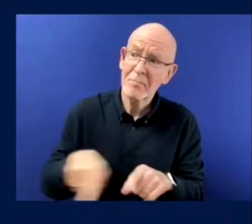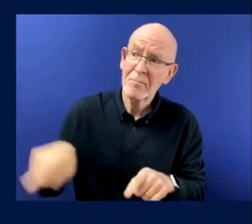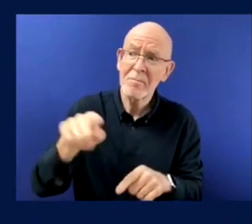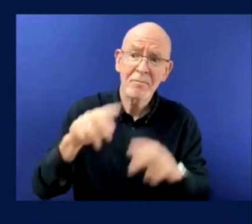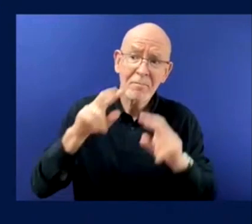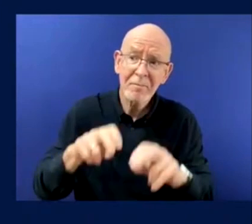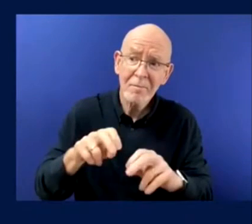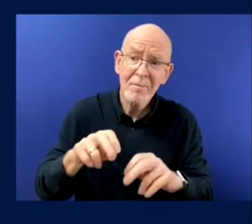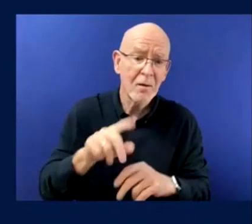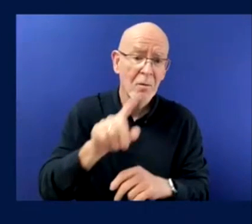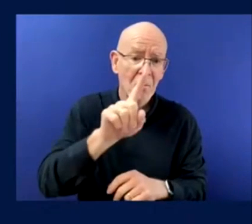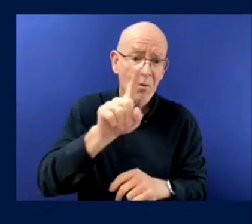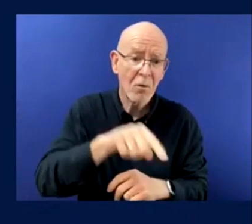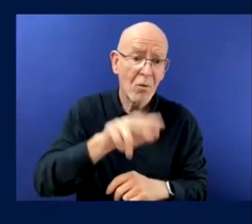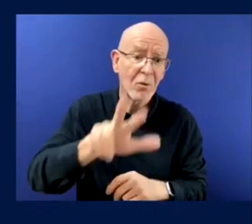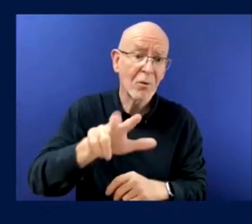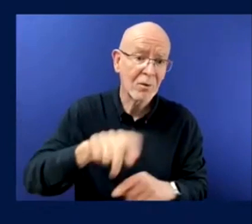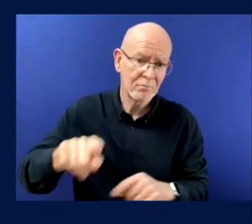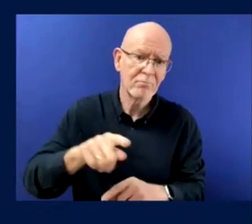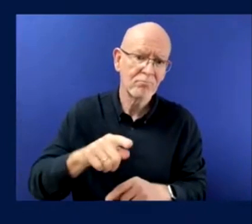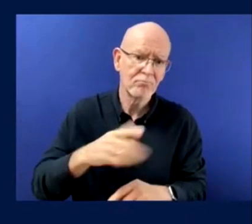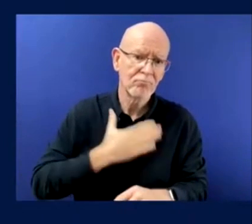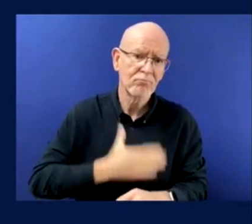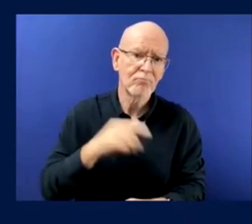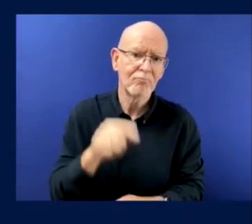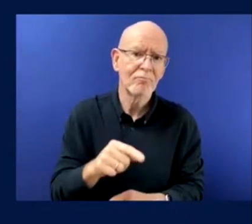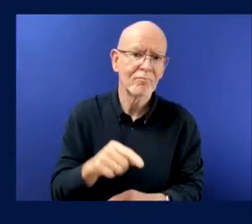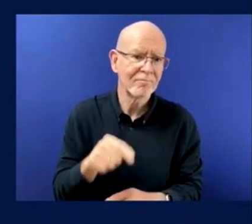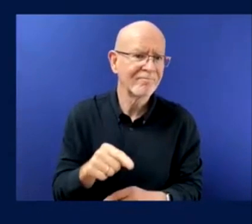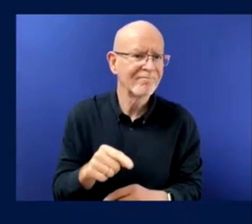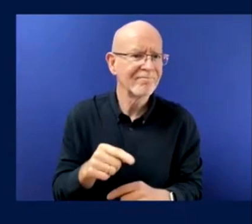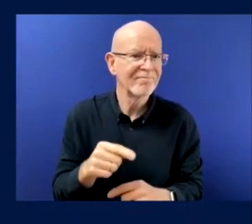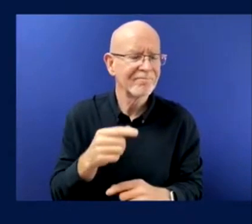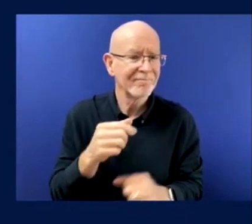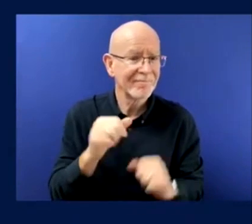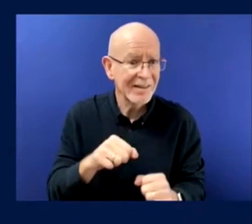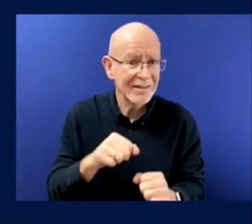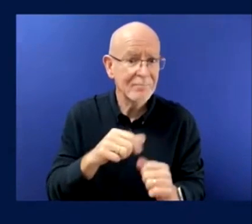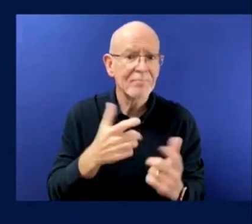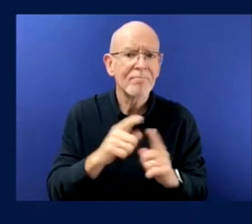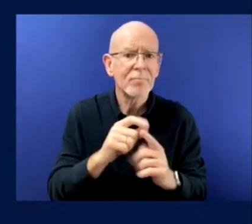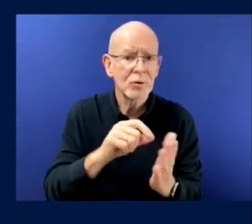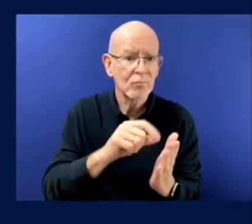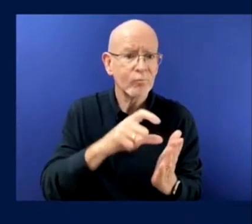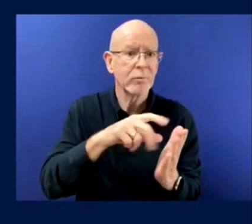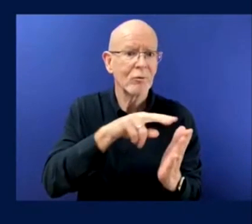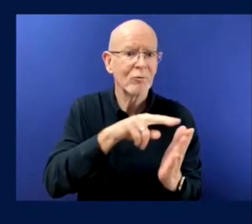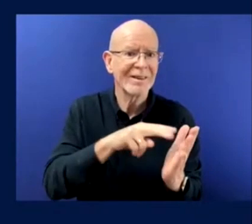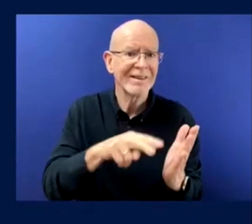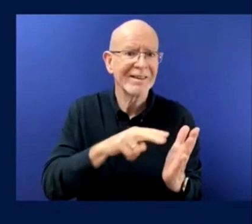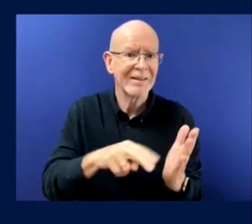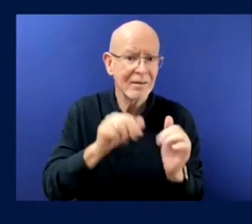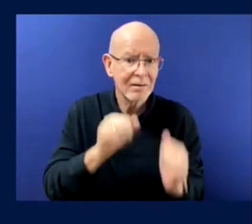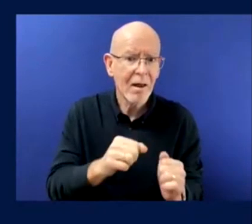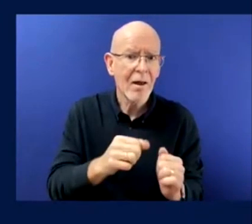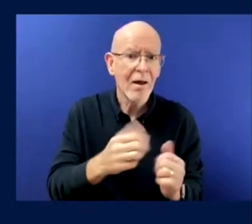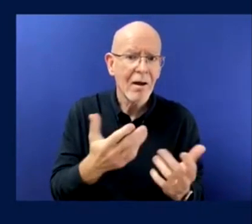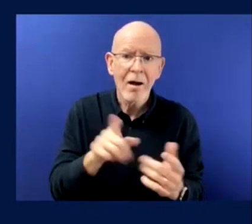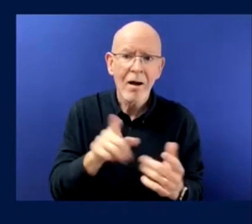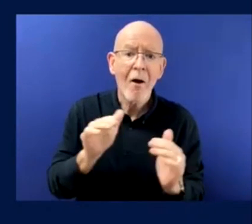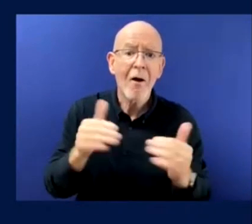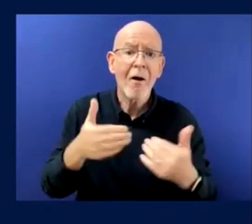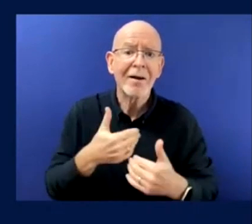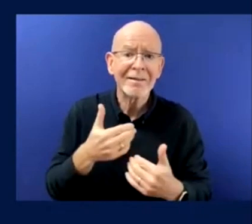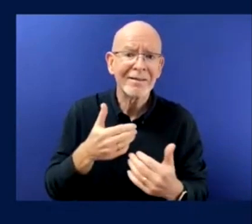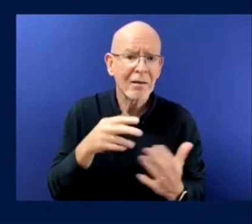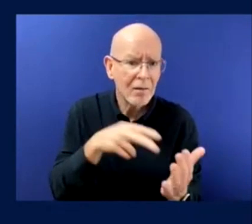about ticketing and kind of where they needed to go if they were going to a certain seating area in the stadium. And there's actually some